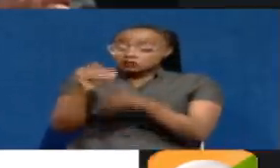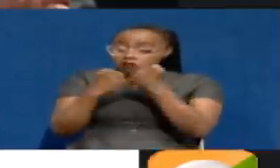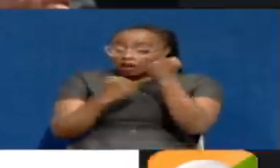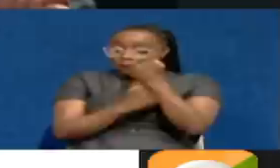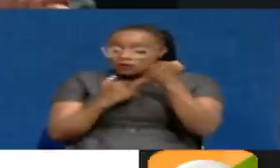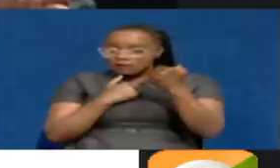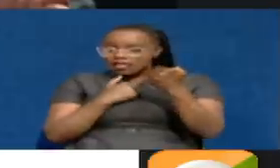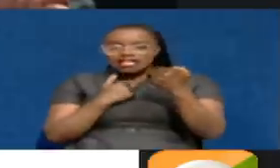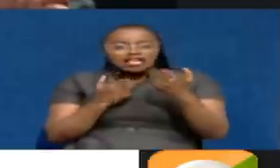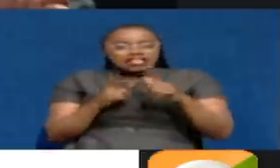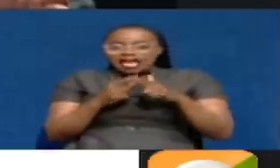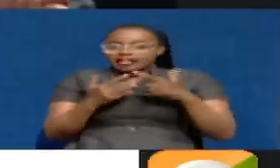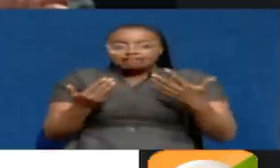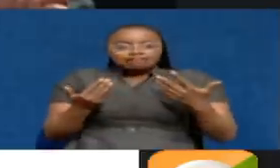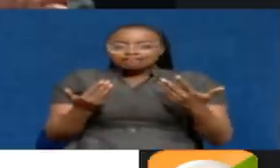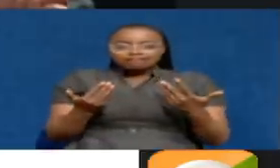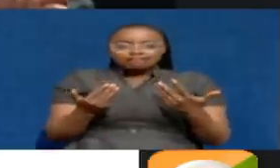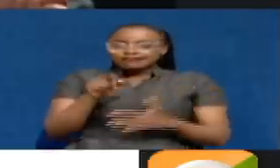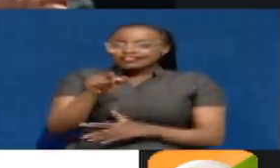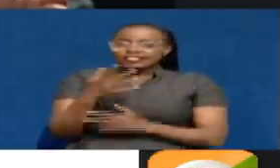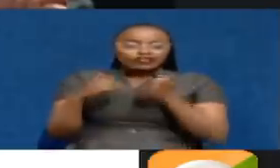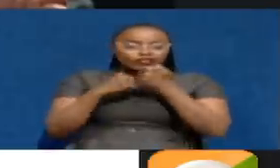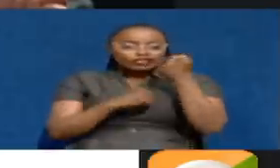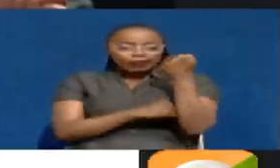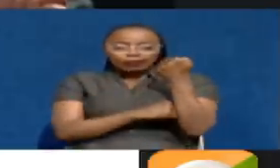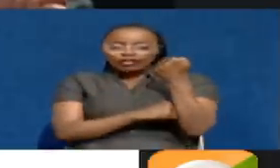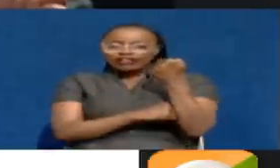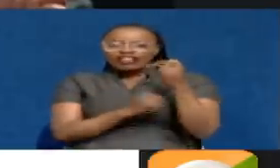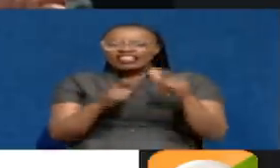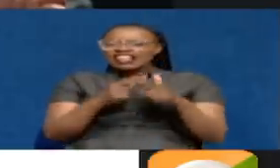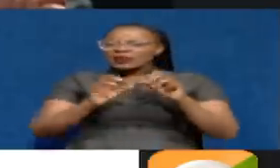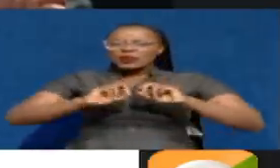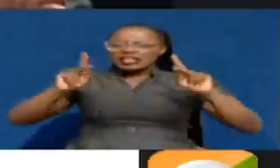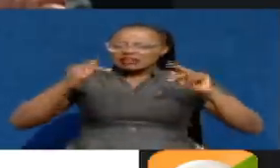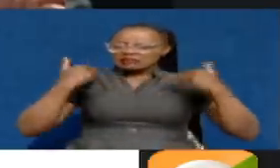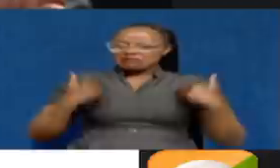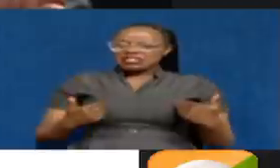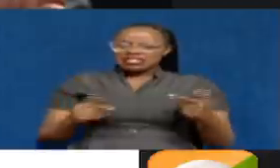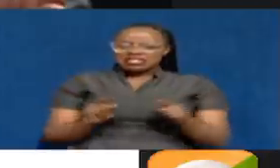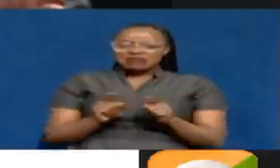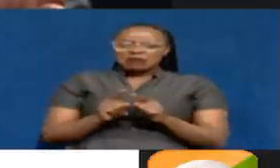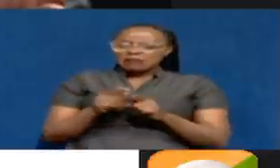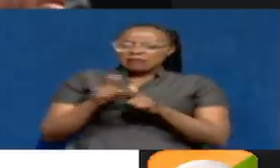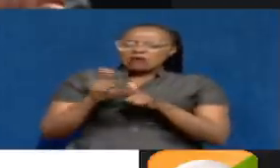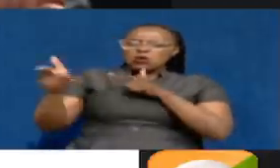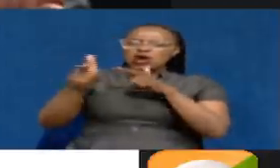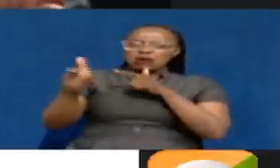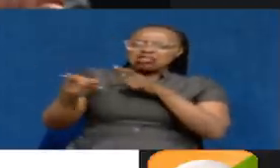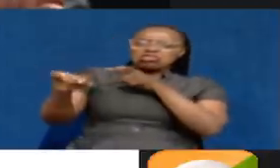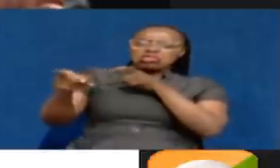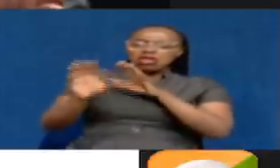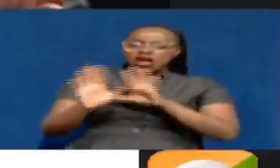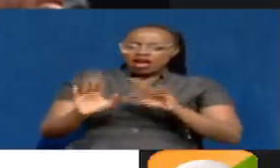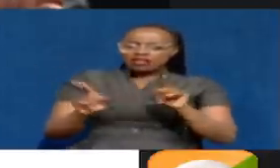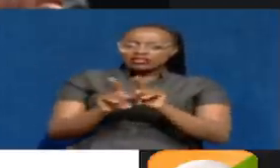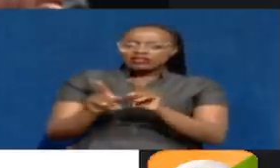support me, that he is backing, I'm also not fighting him. And it's